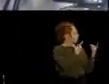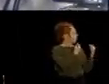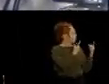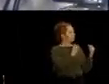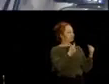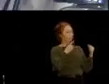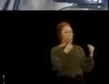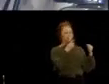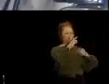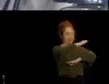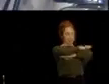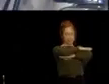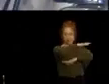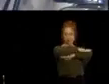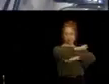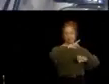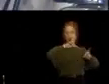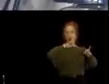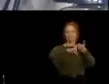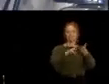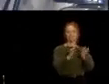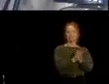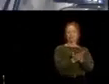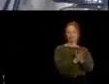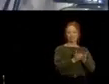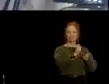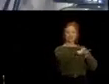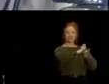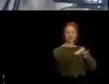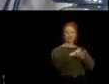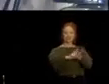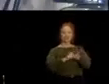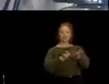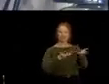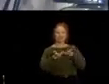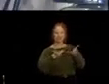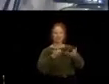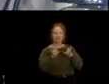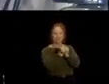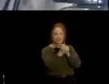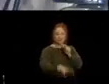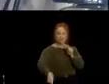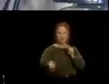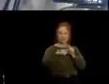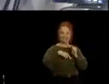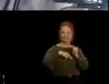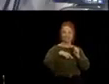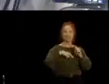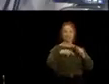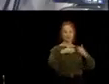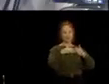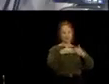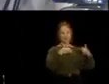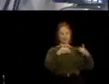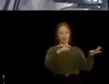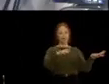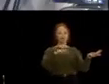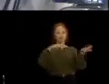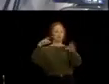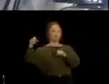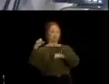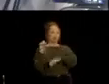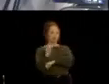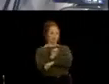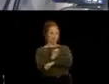and sign your books, have more intimate conversations with y'all. She's going to stick around. But before she leaves the stage, here at the